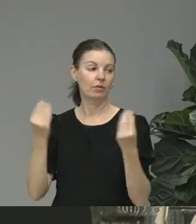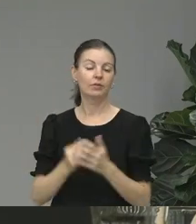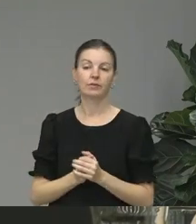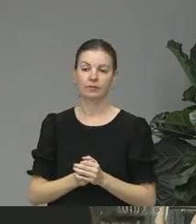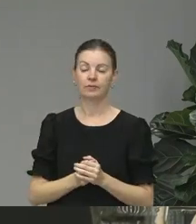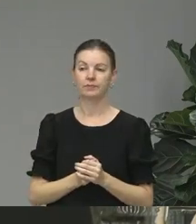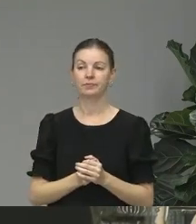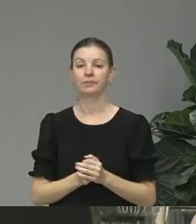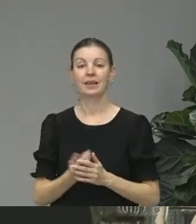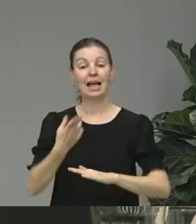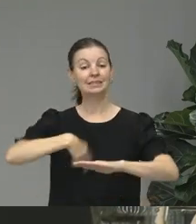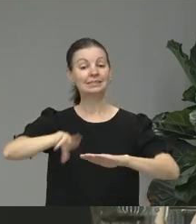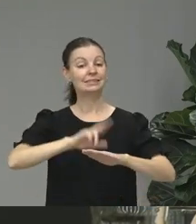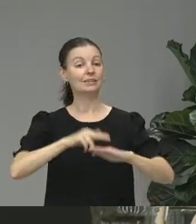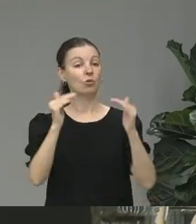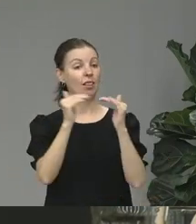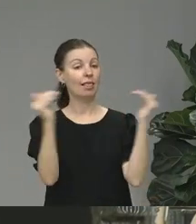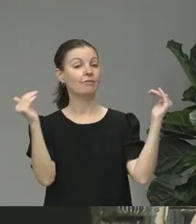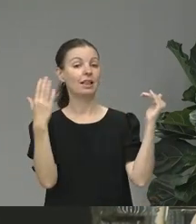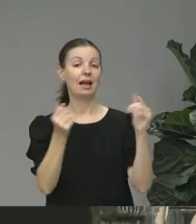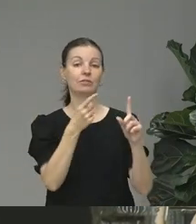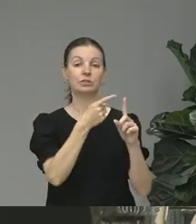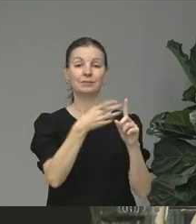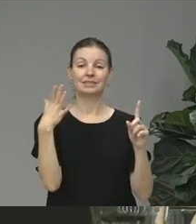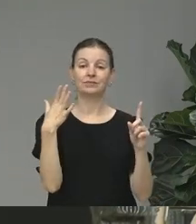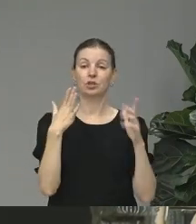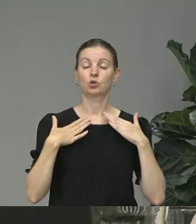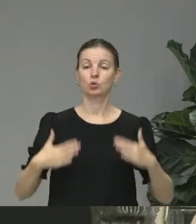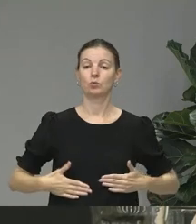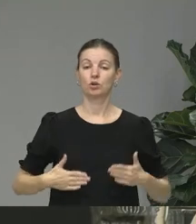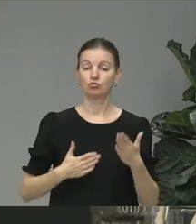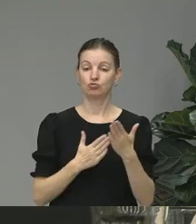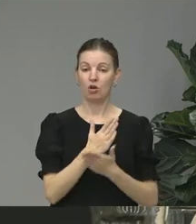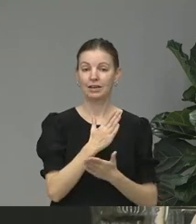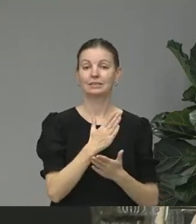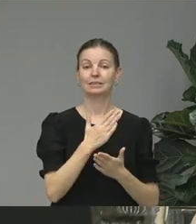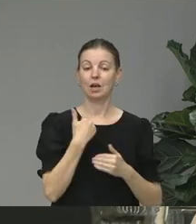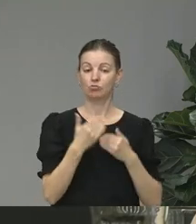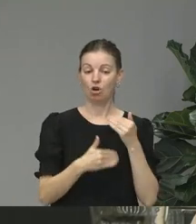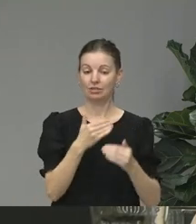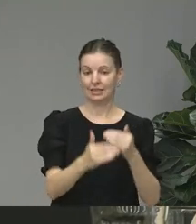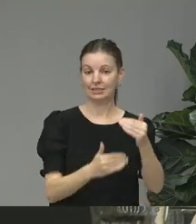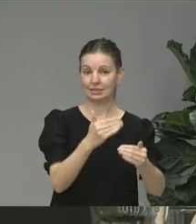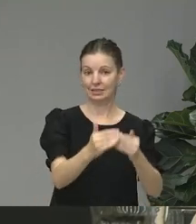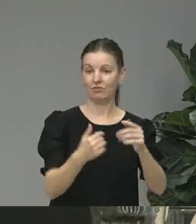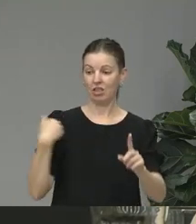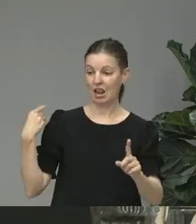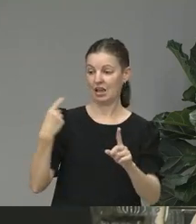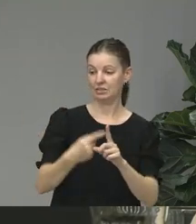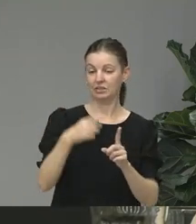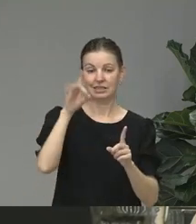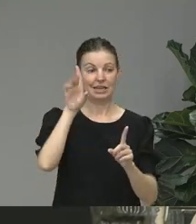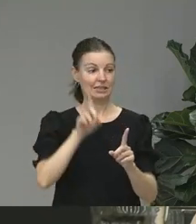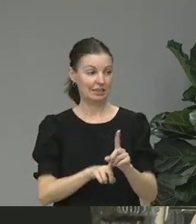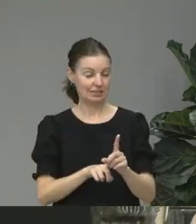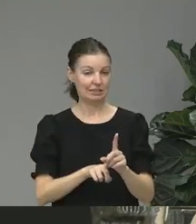the national level, there have been specific human rights compatibility processes for the past 10 years,